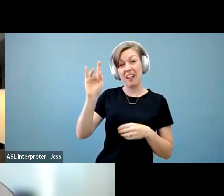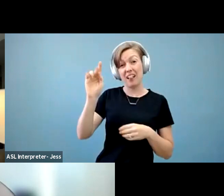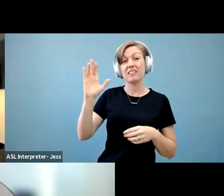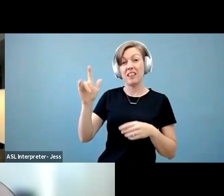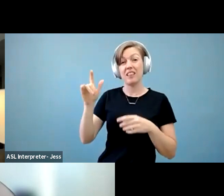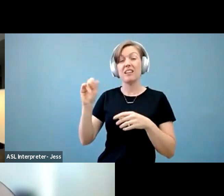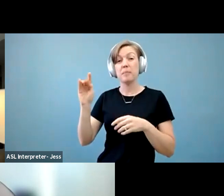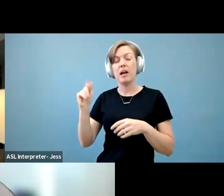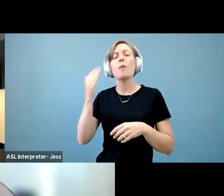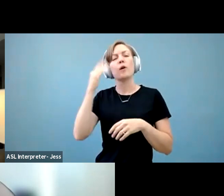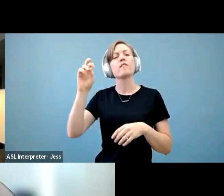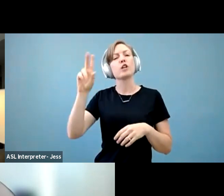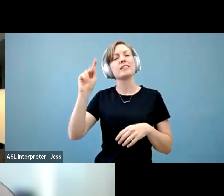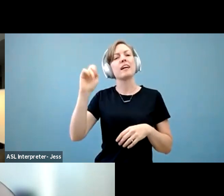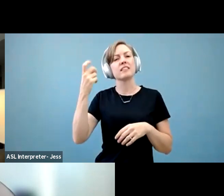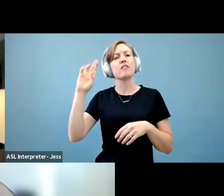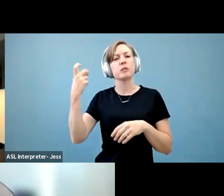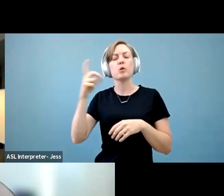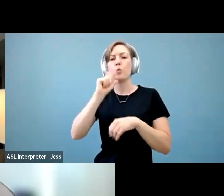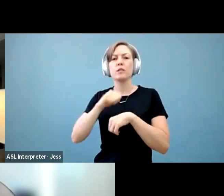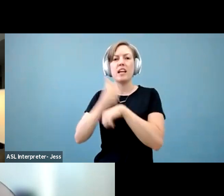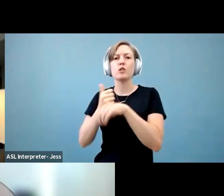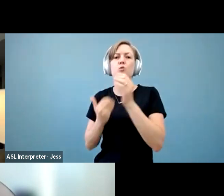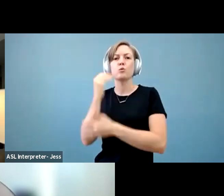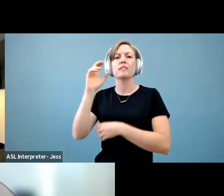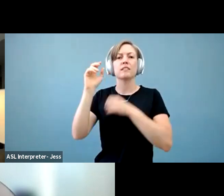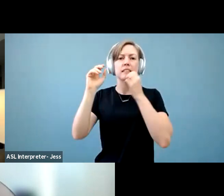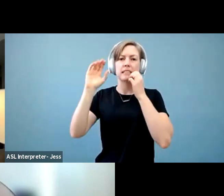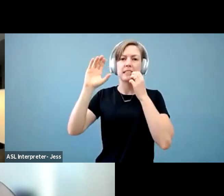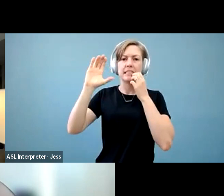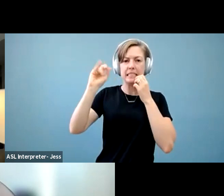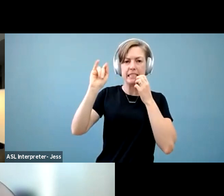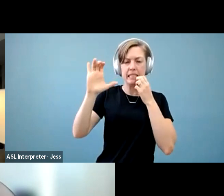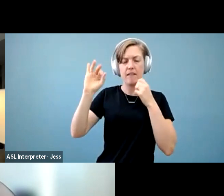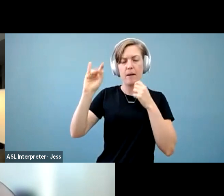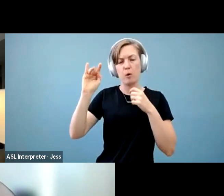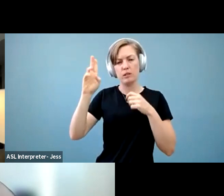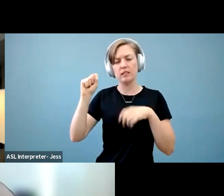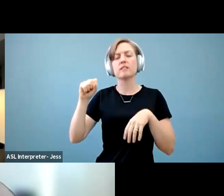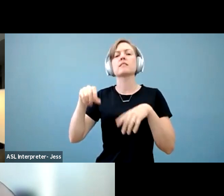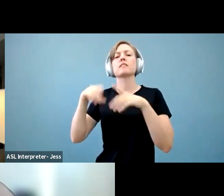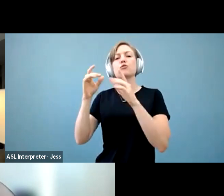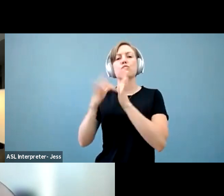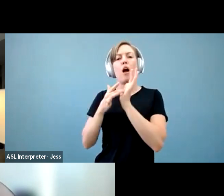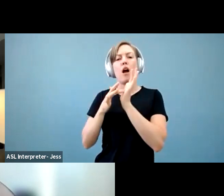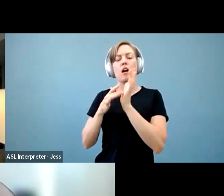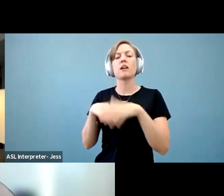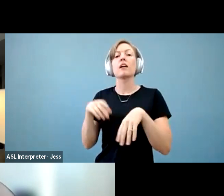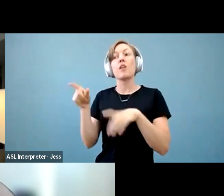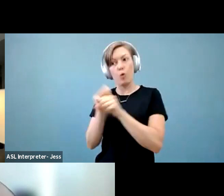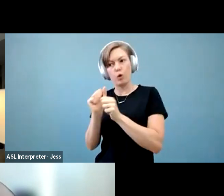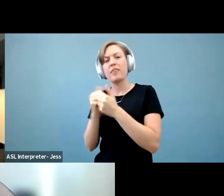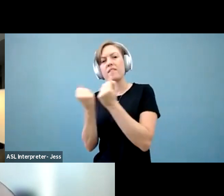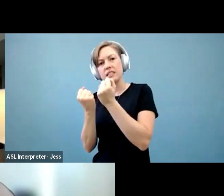Vertex Pharmaceuticals, who put this new cystic fibrosis drug on the market, worked with a patient advocacy group, recruited